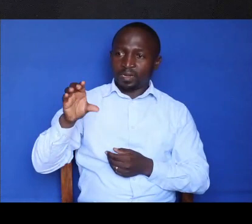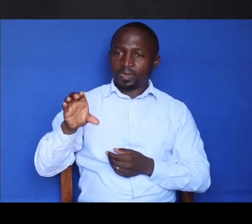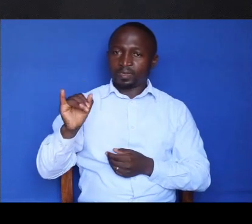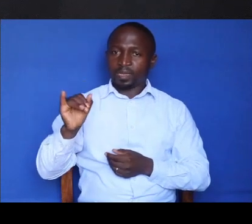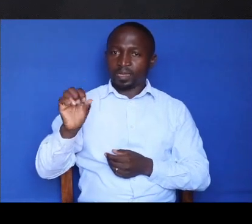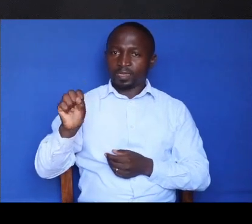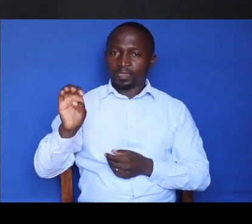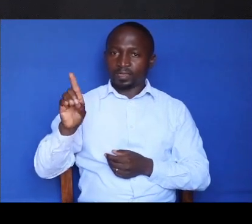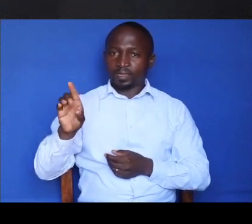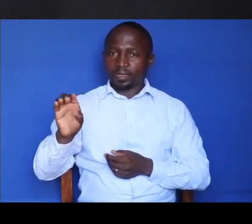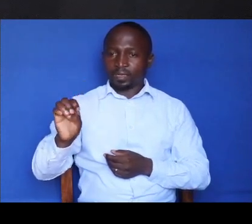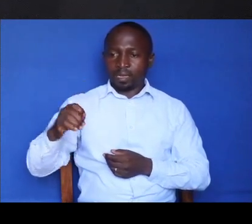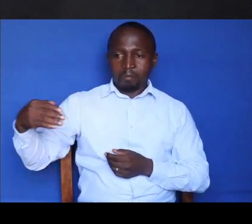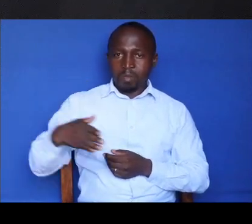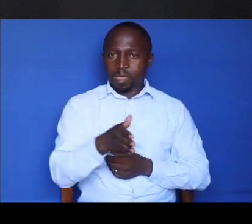meander.